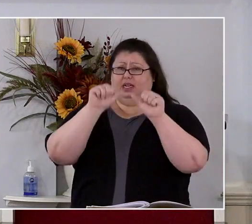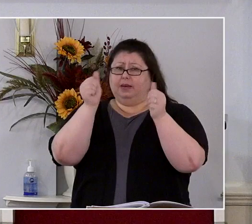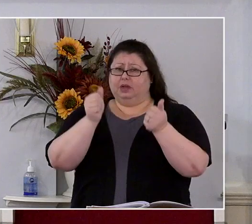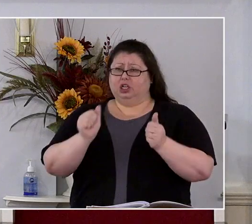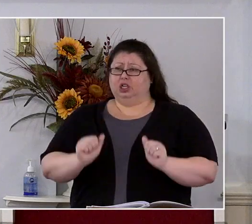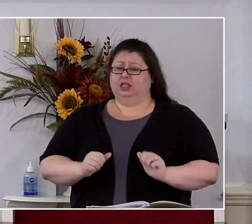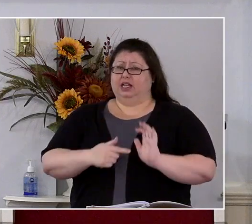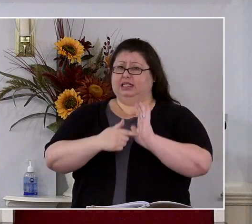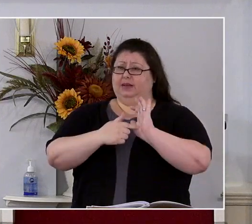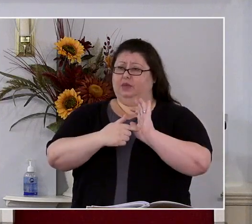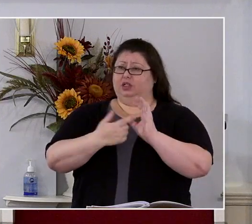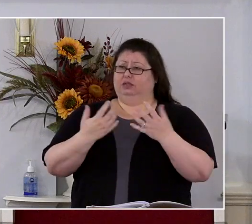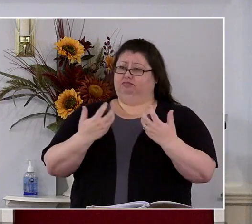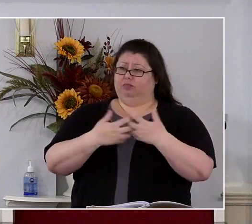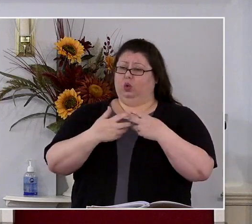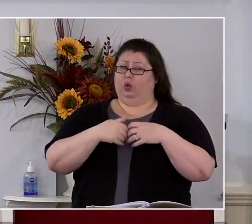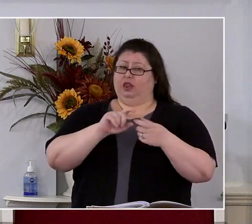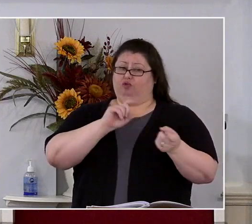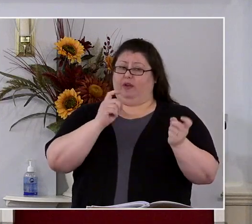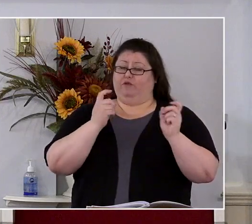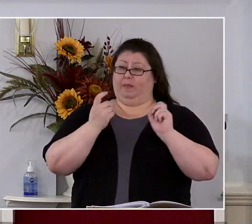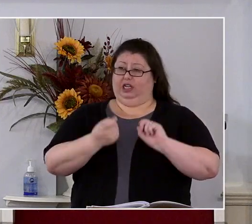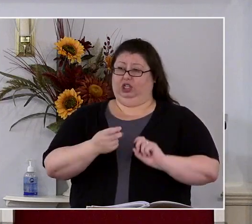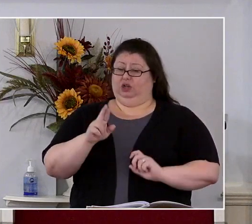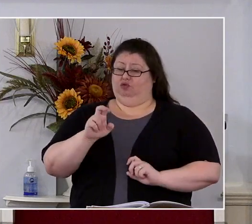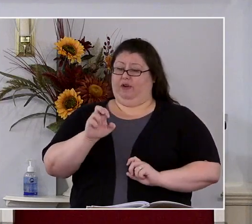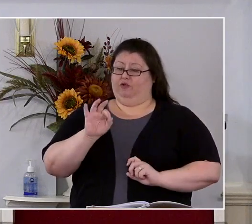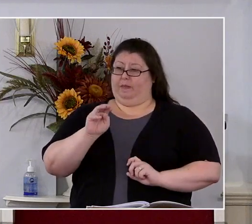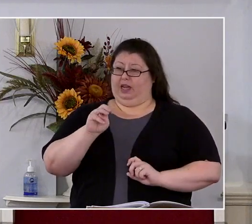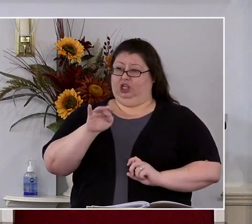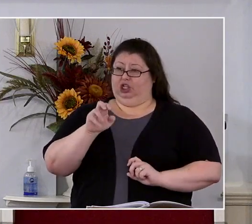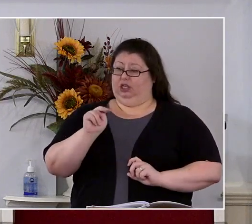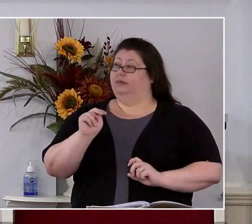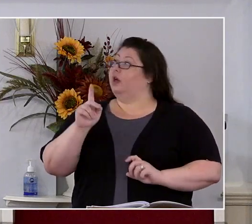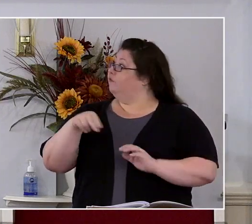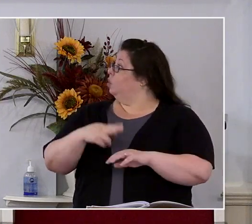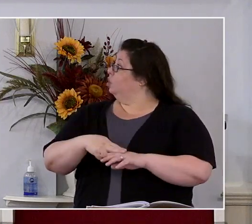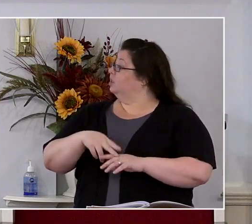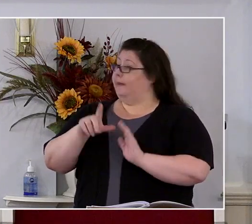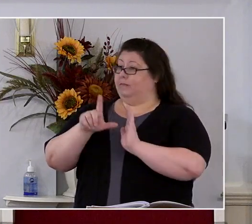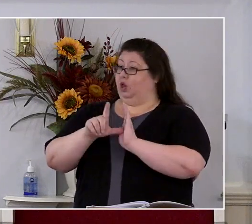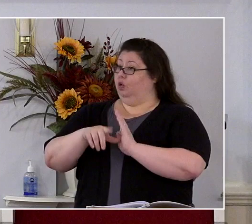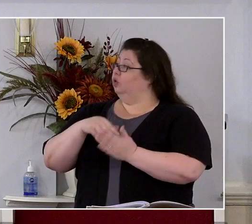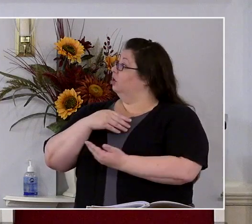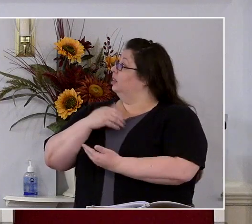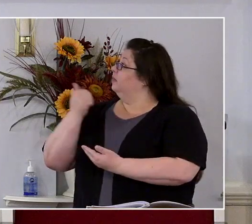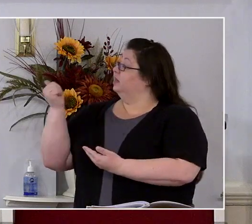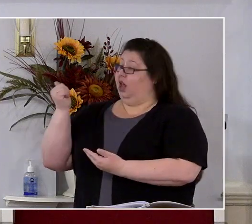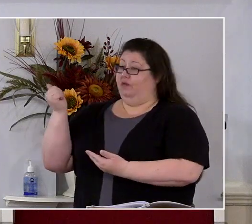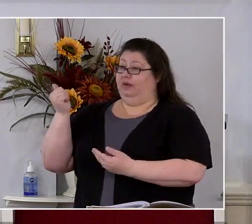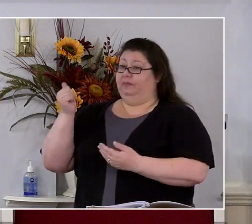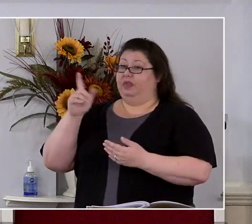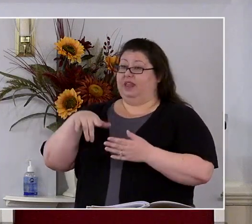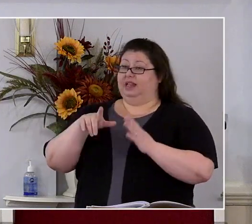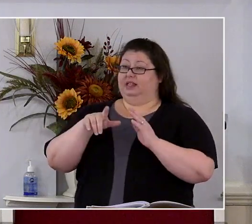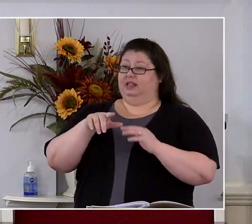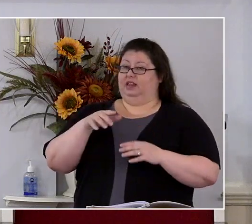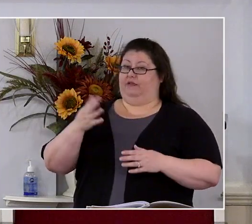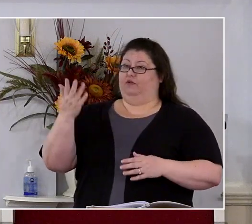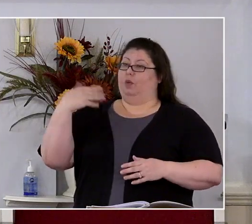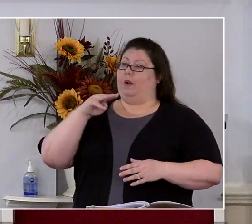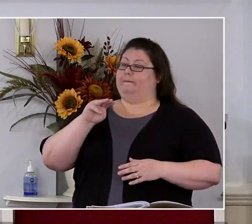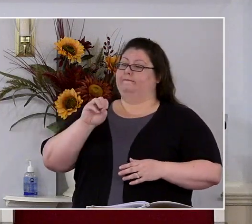images commonly associated with the Reformation. Of course, there's Martin Luther himself, that former monk